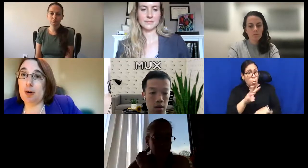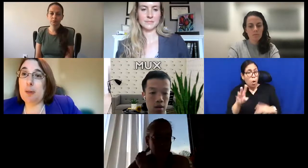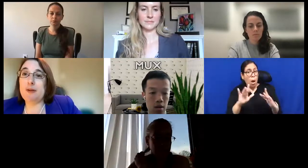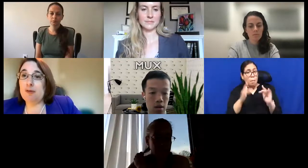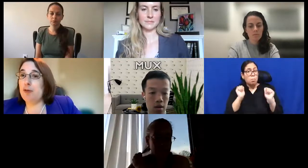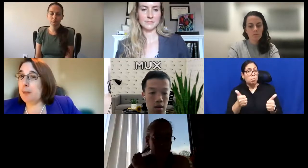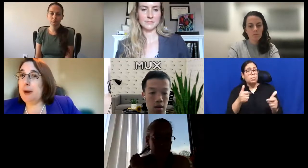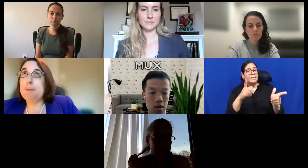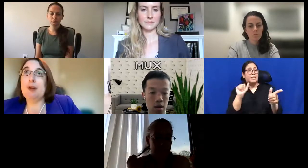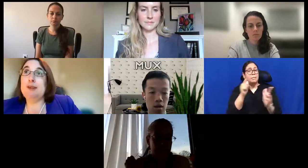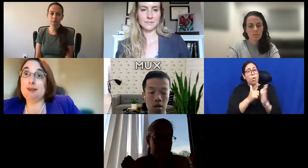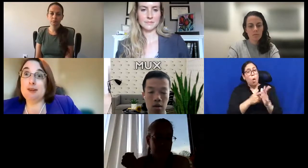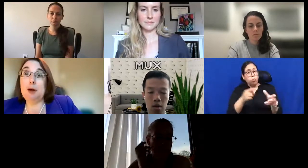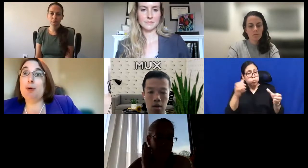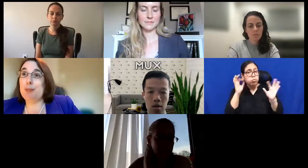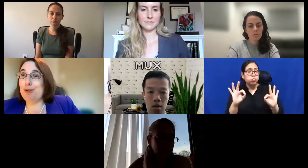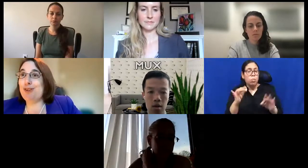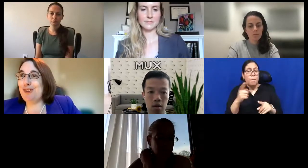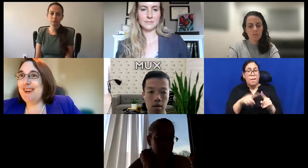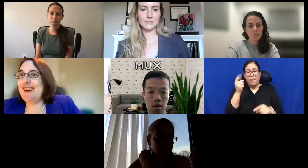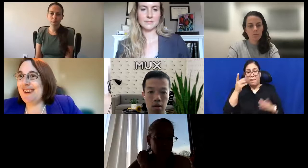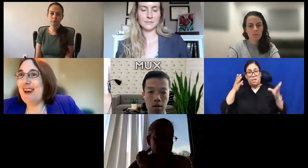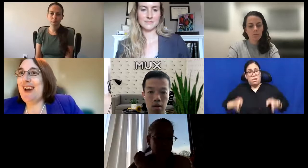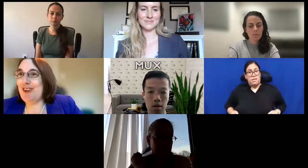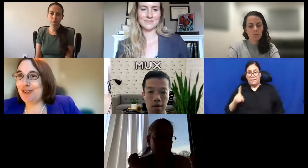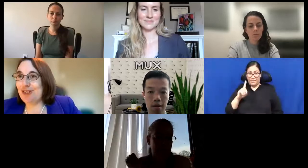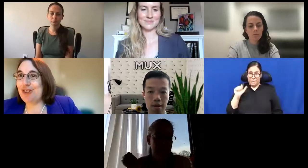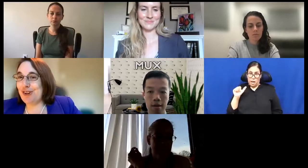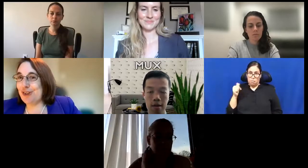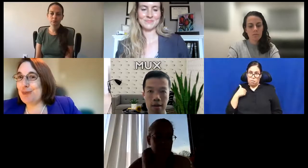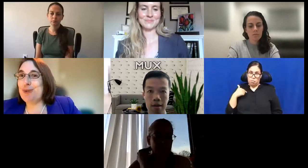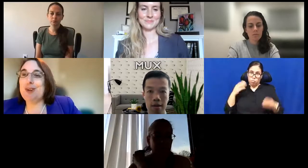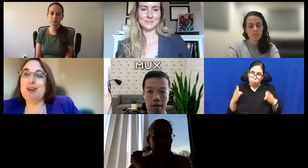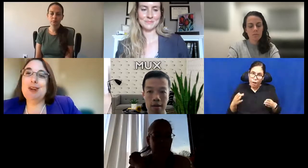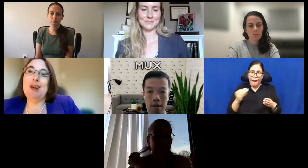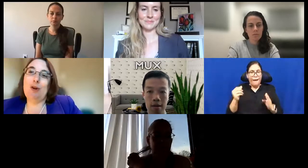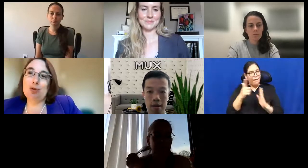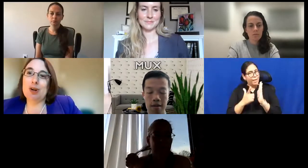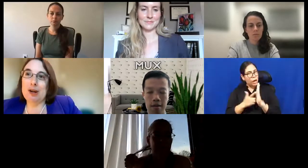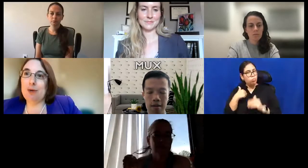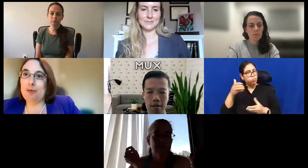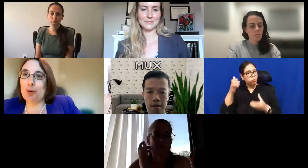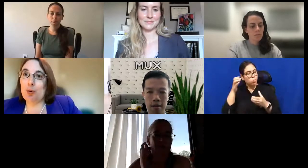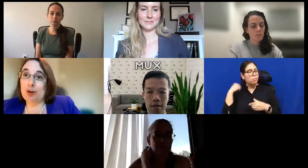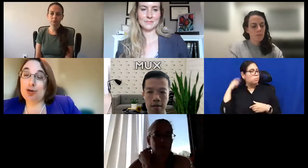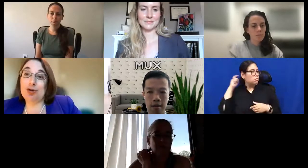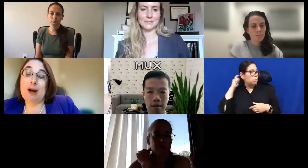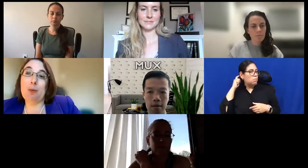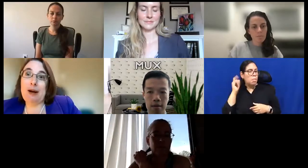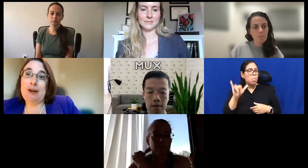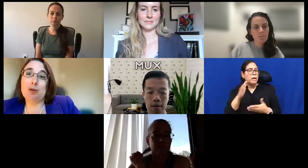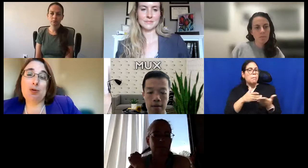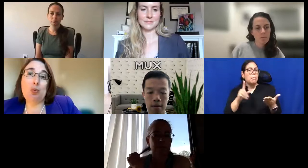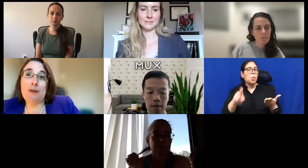disability law, but from a disabled person and also a legal community, those are kind of a few questions I